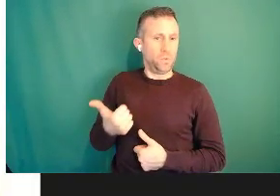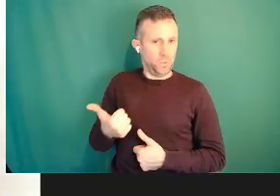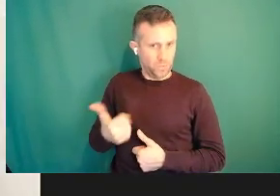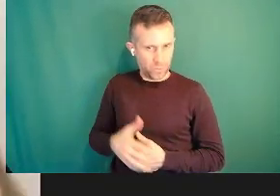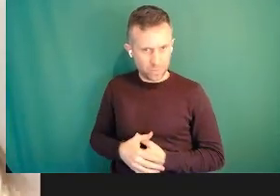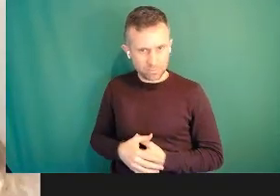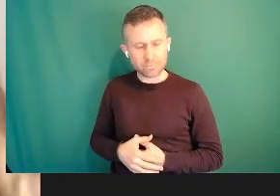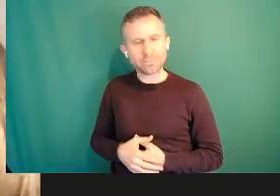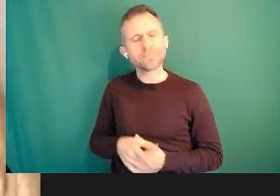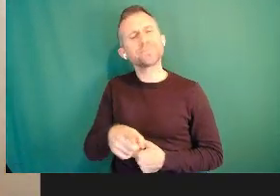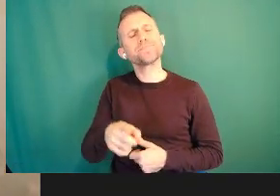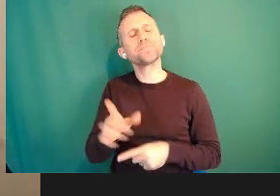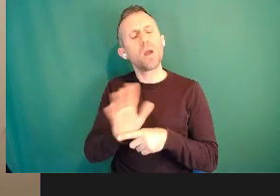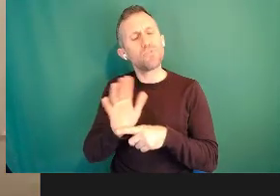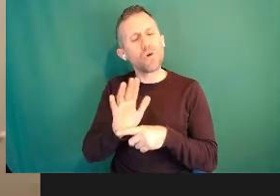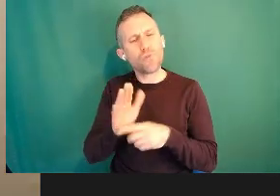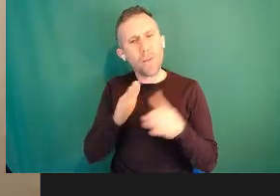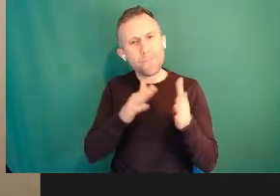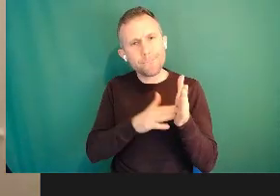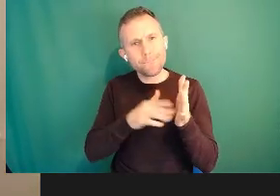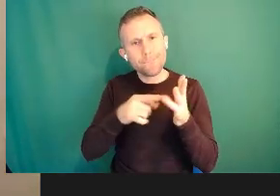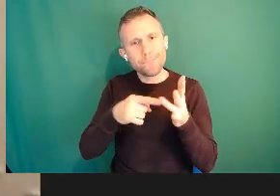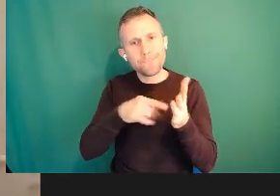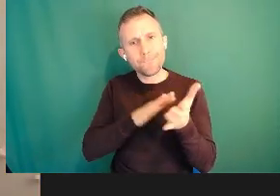Crown where